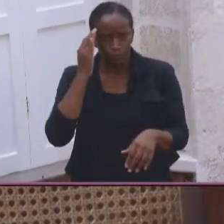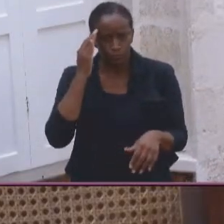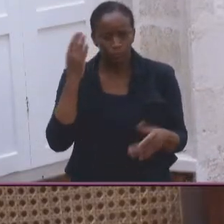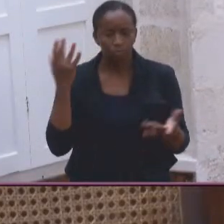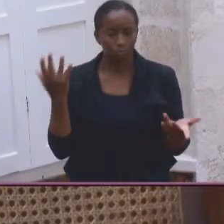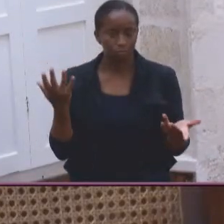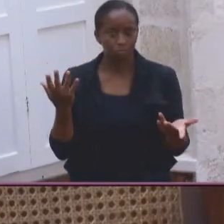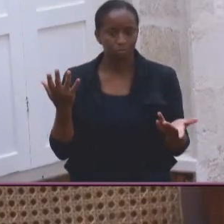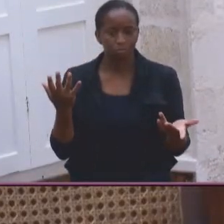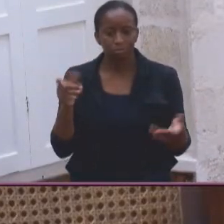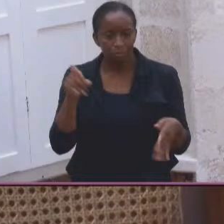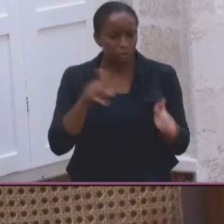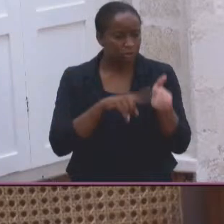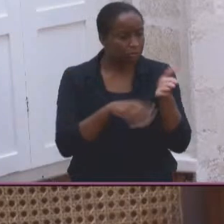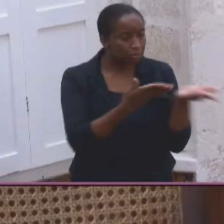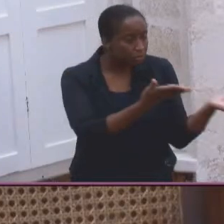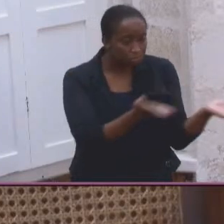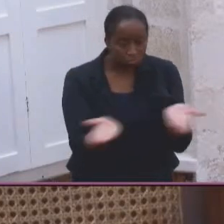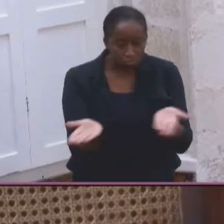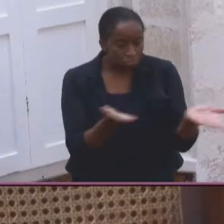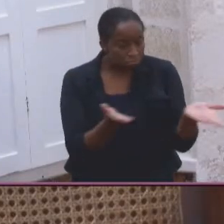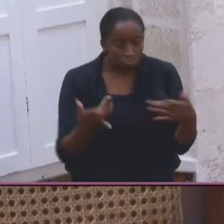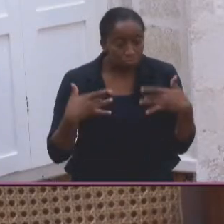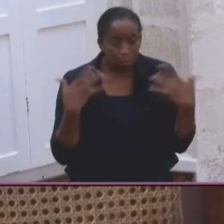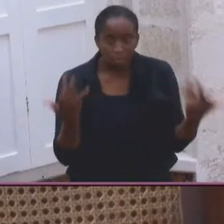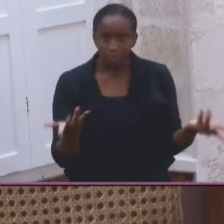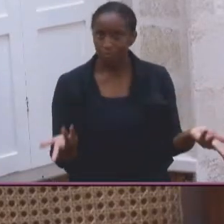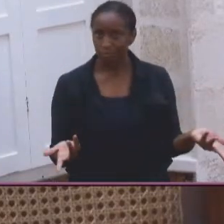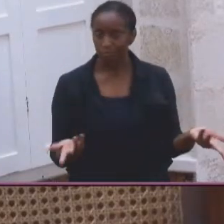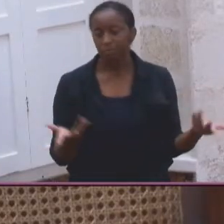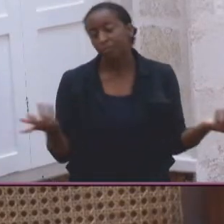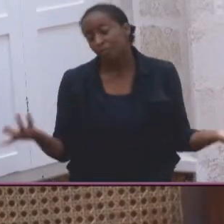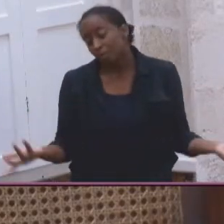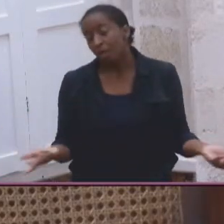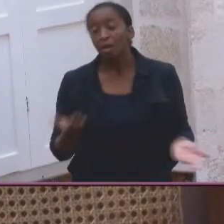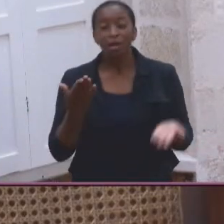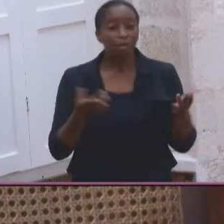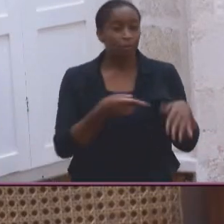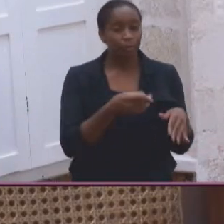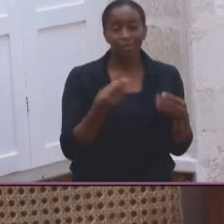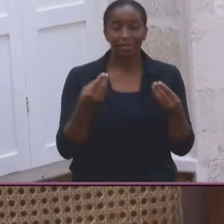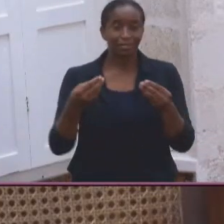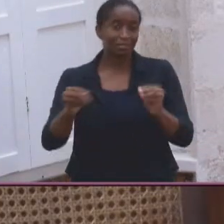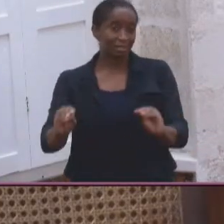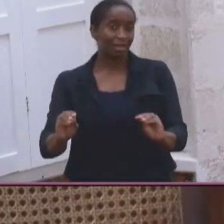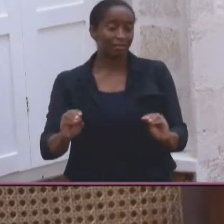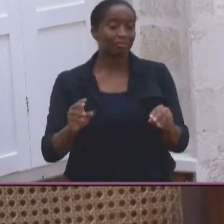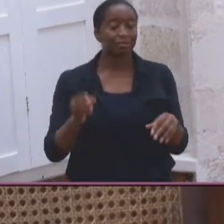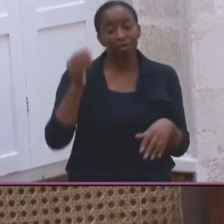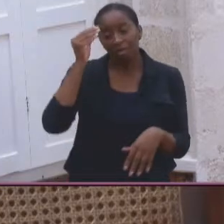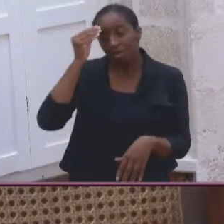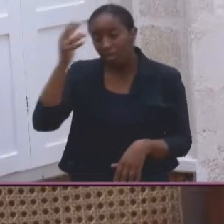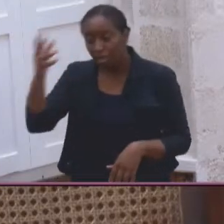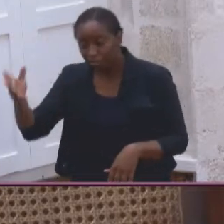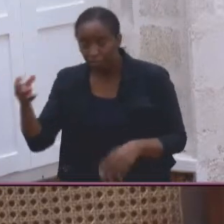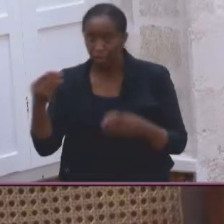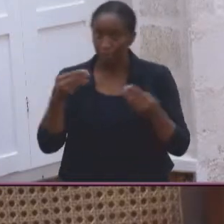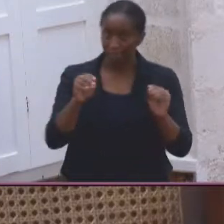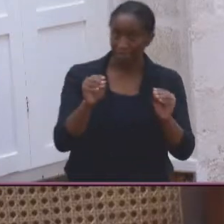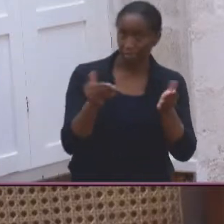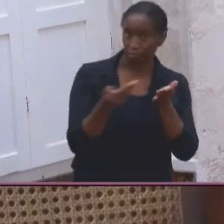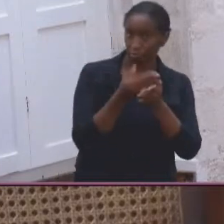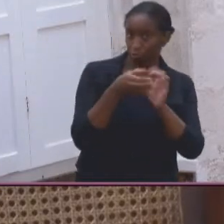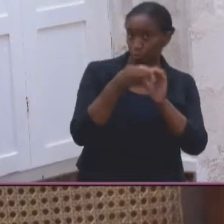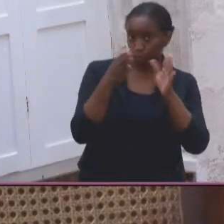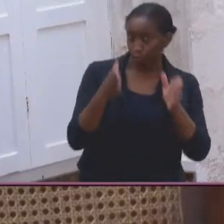at. We as a country, we as a people cannot be proud to see the amount of... a derelict vehicle is just as bad as any other piece of garbage that you can leave around